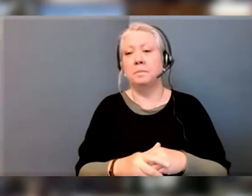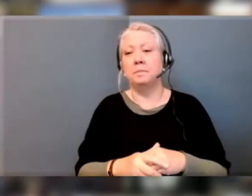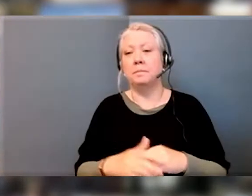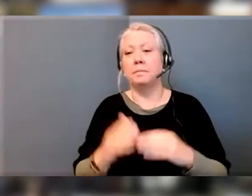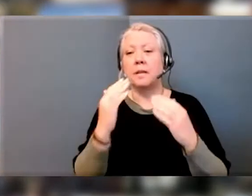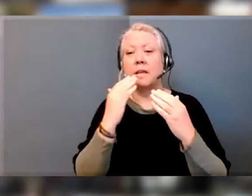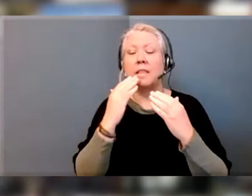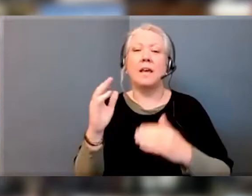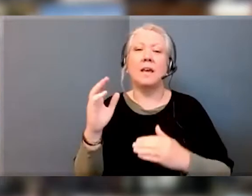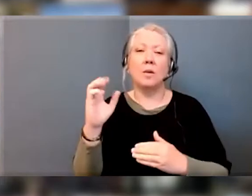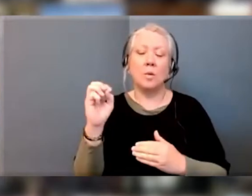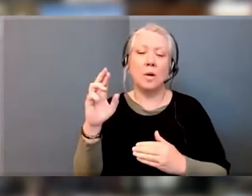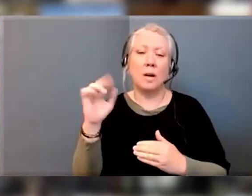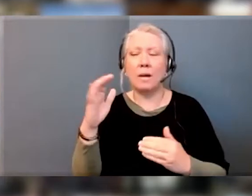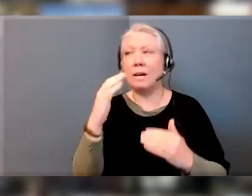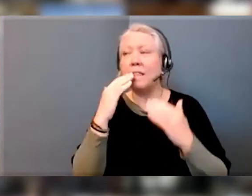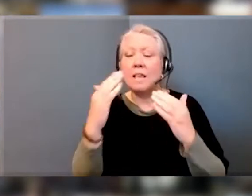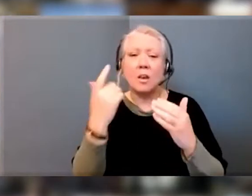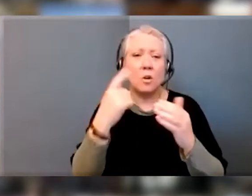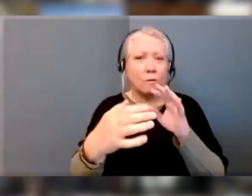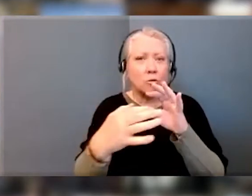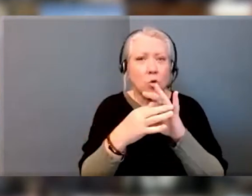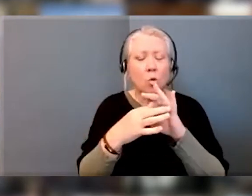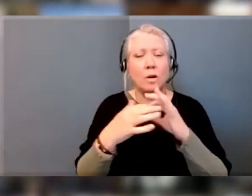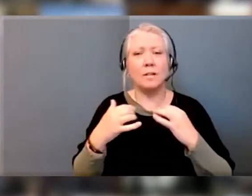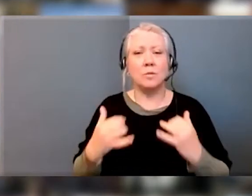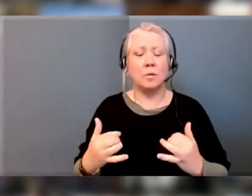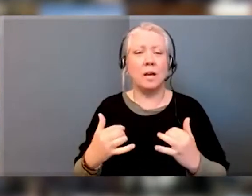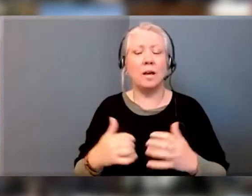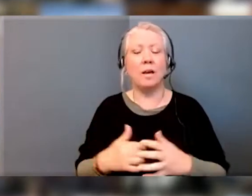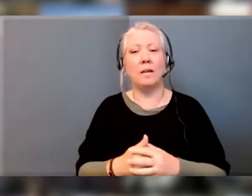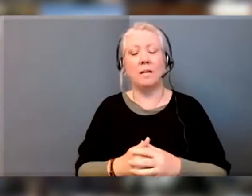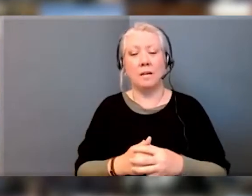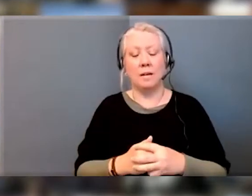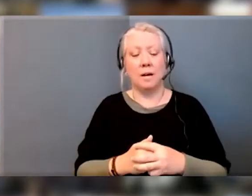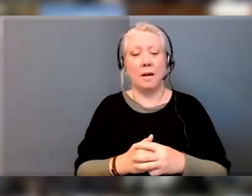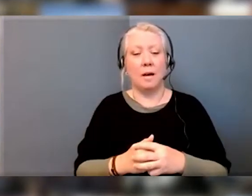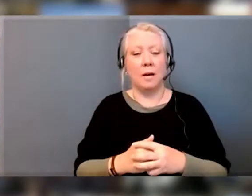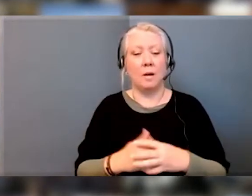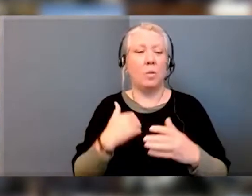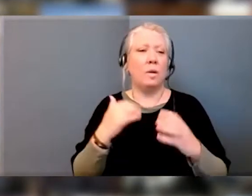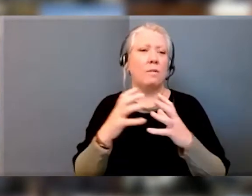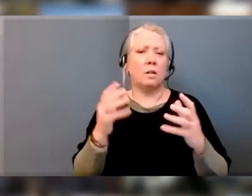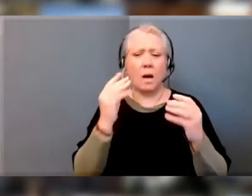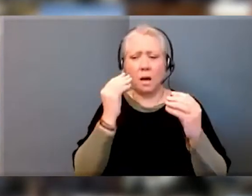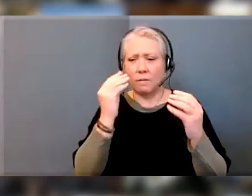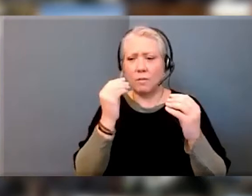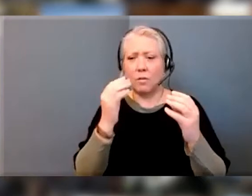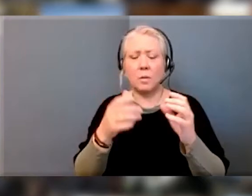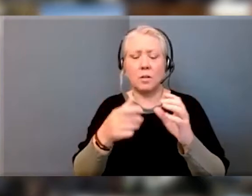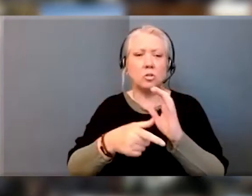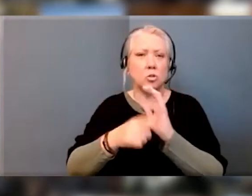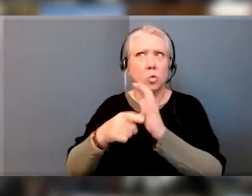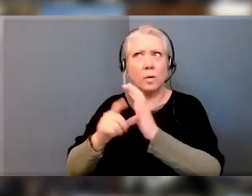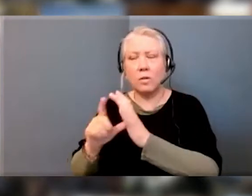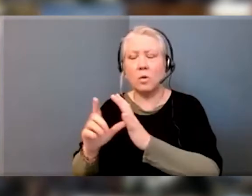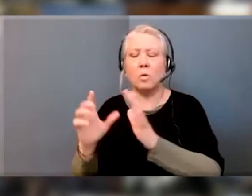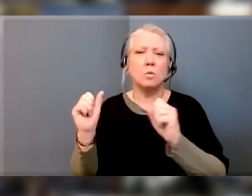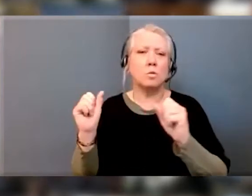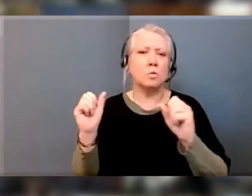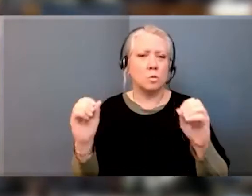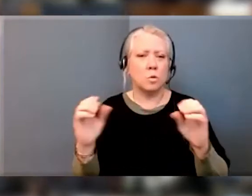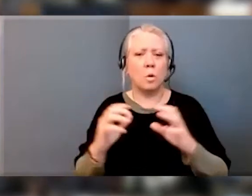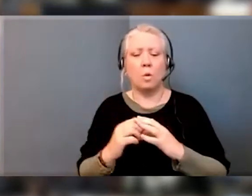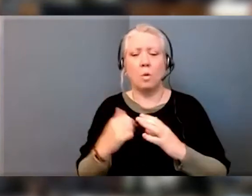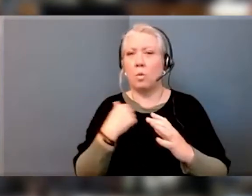Thanks everyone for joining us this afternoon and for patience to get started here. We have a lot of information to cover, as Eric said, so we'll